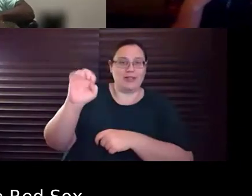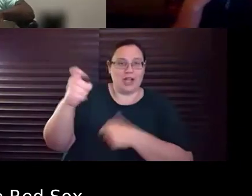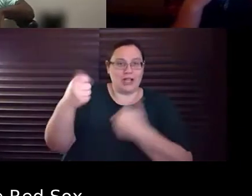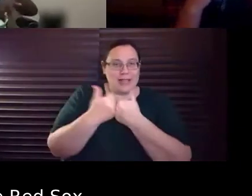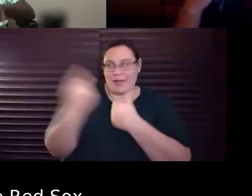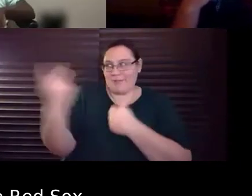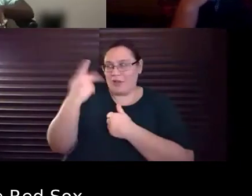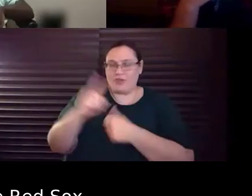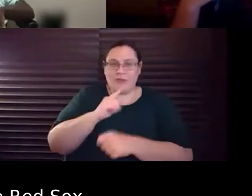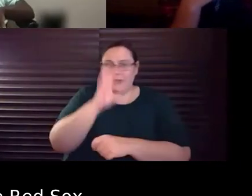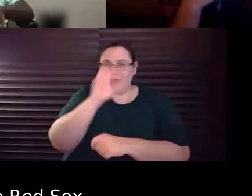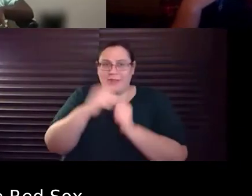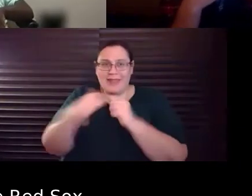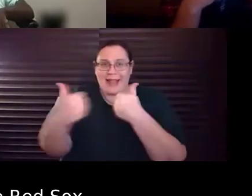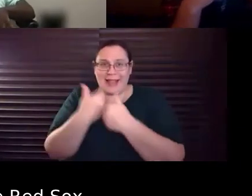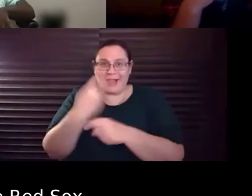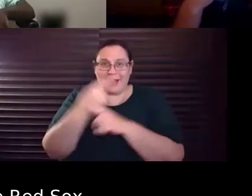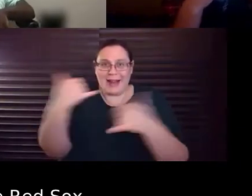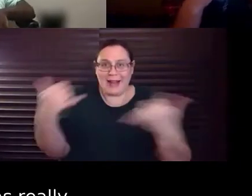now.